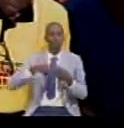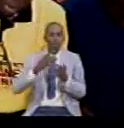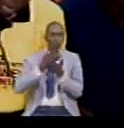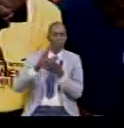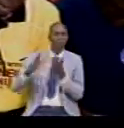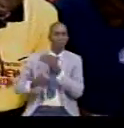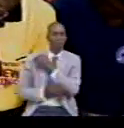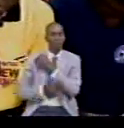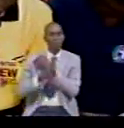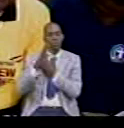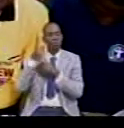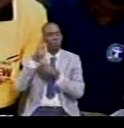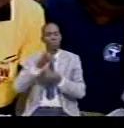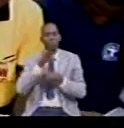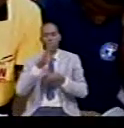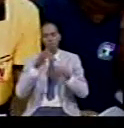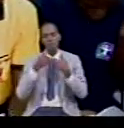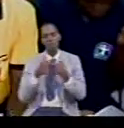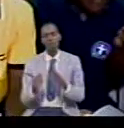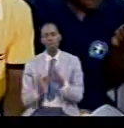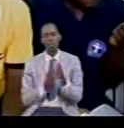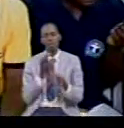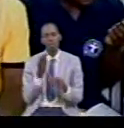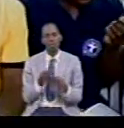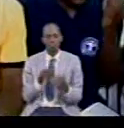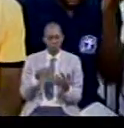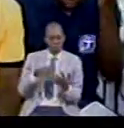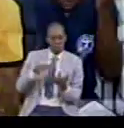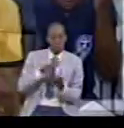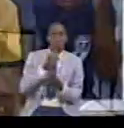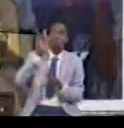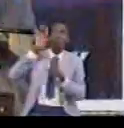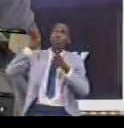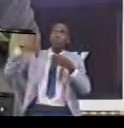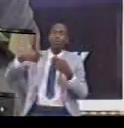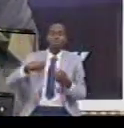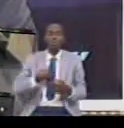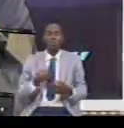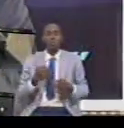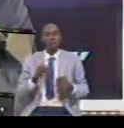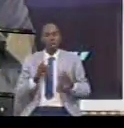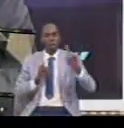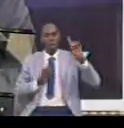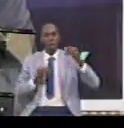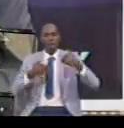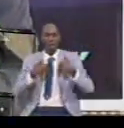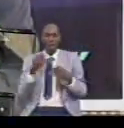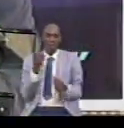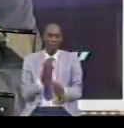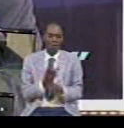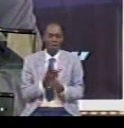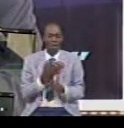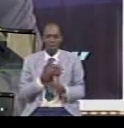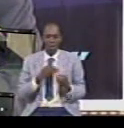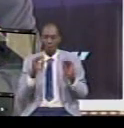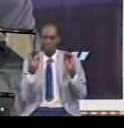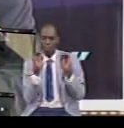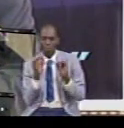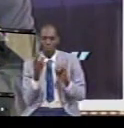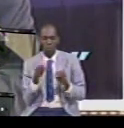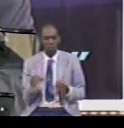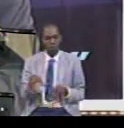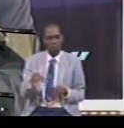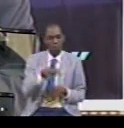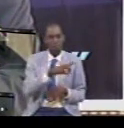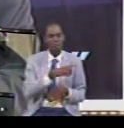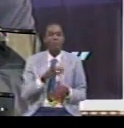Jesus' name. He said, those that thou gavest me, I have kept, and none of them is lost,